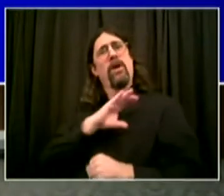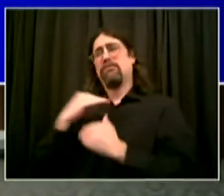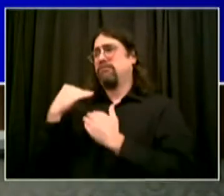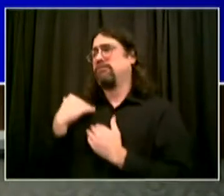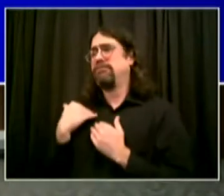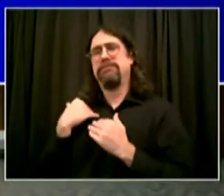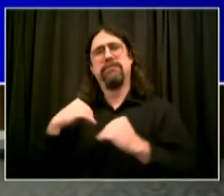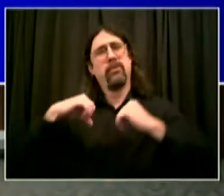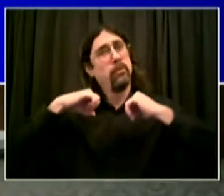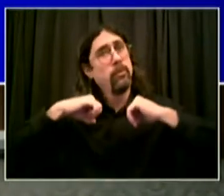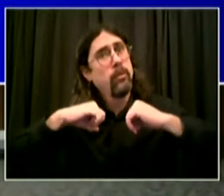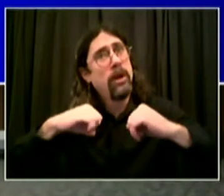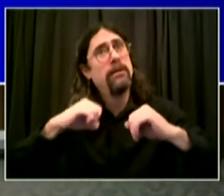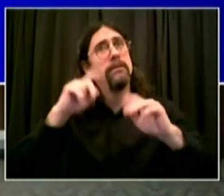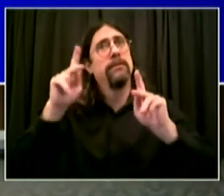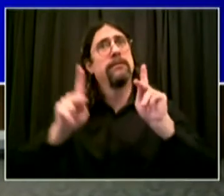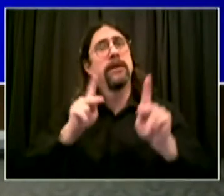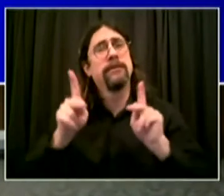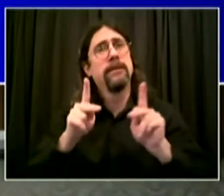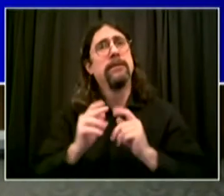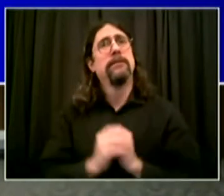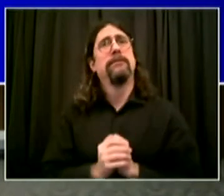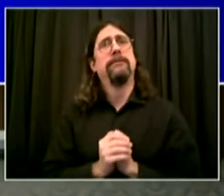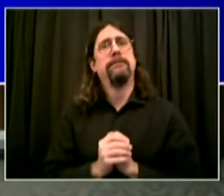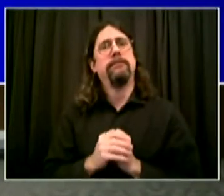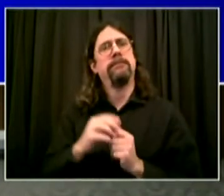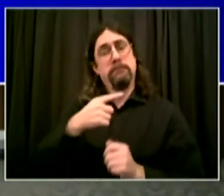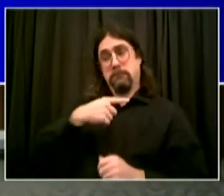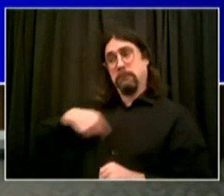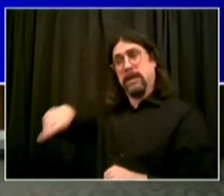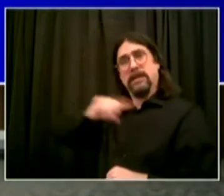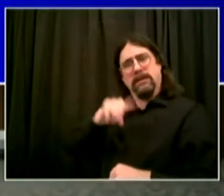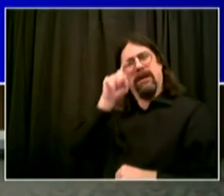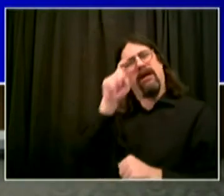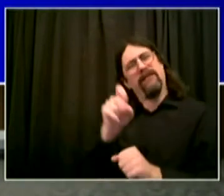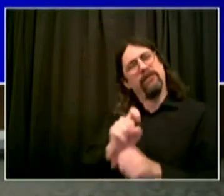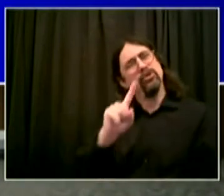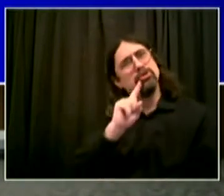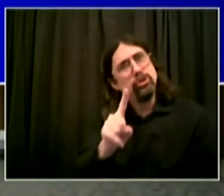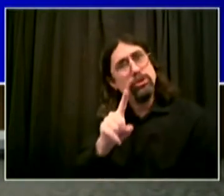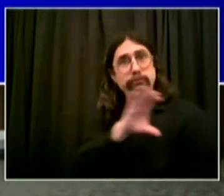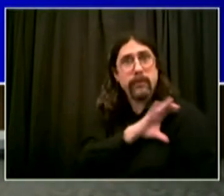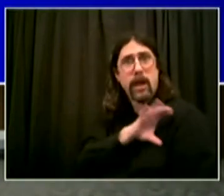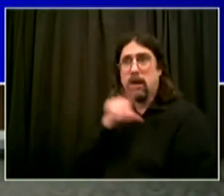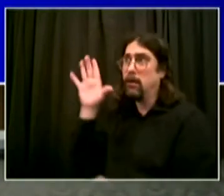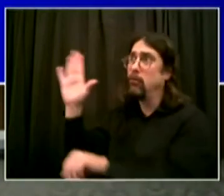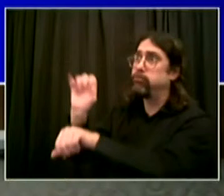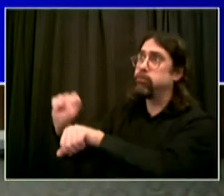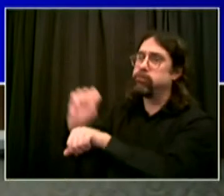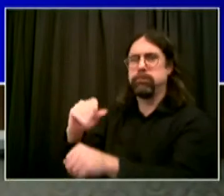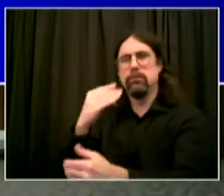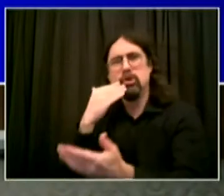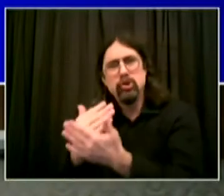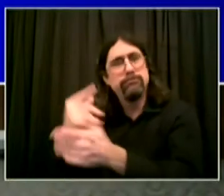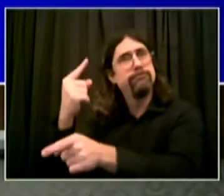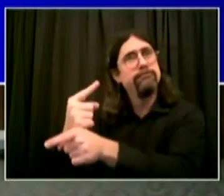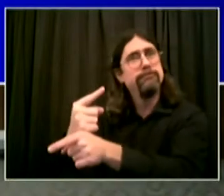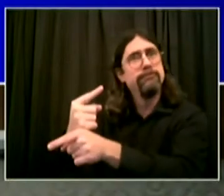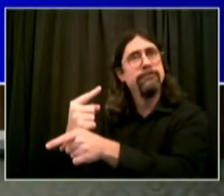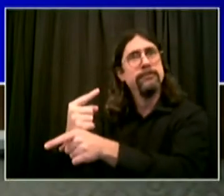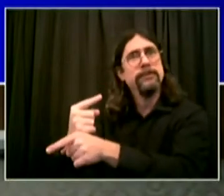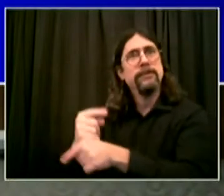well and doing it fairly. To achieve the local oversight and accountability we seek, we will need